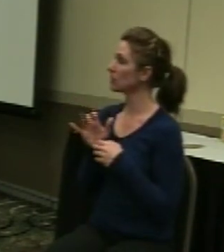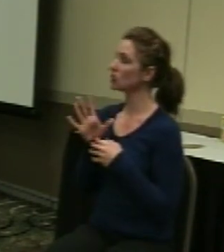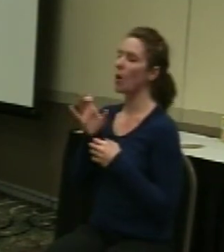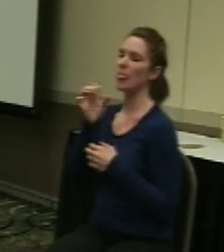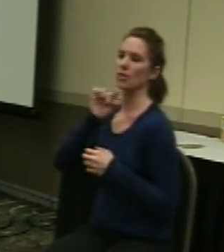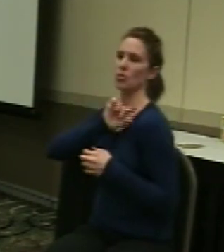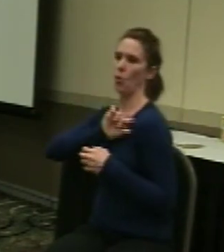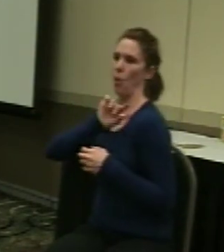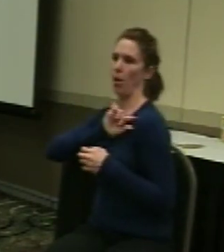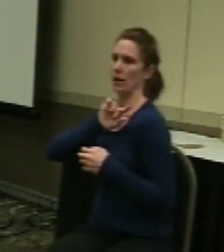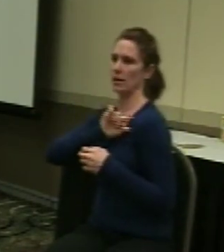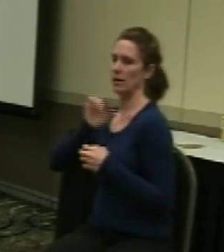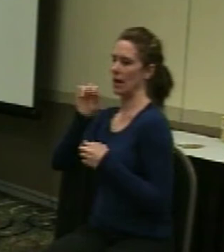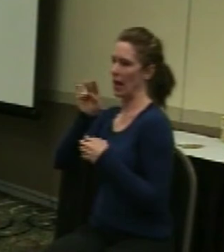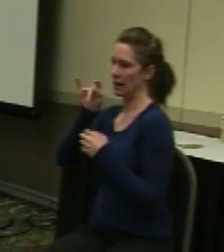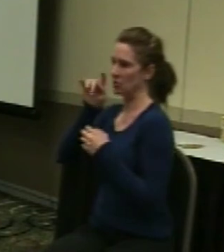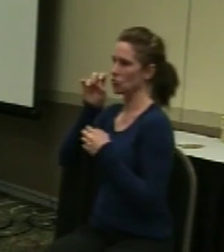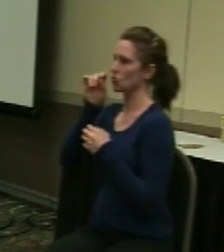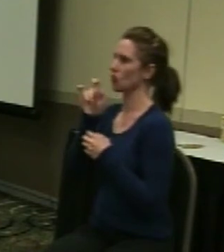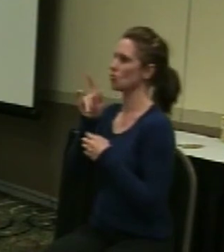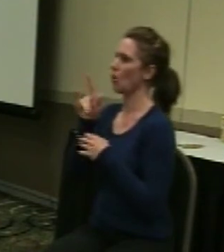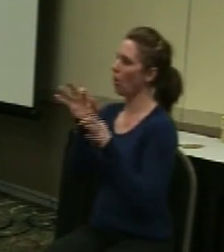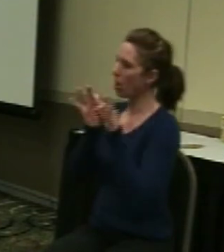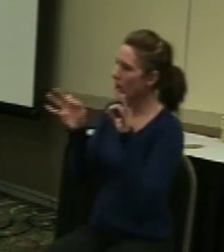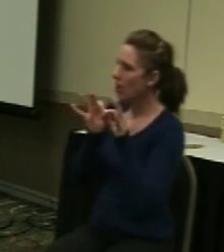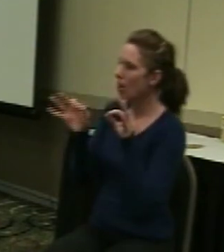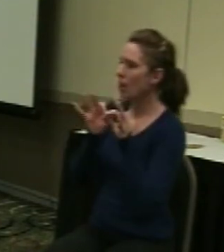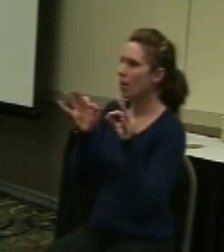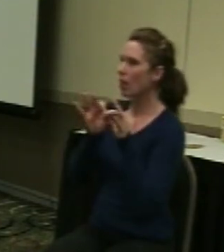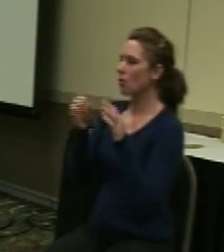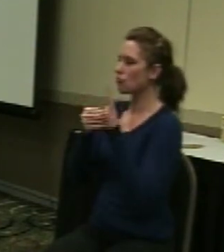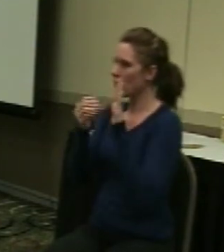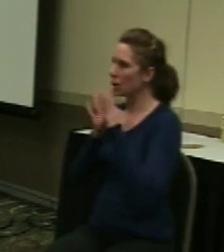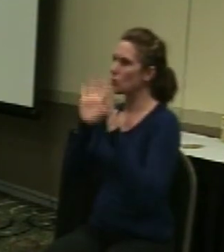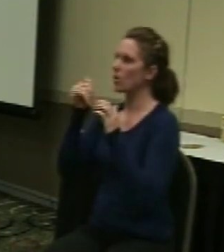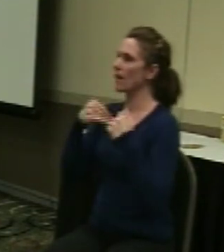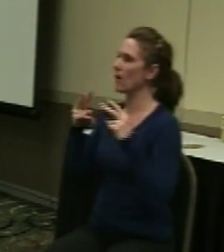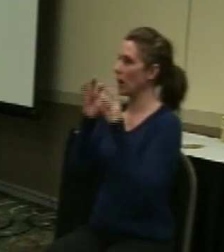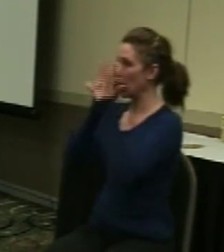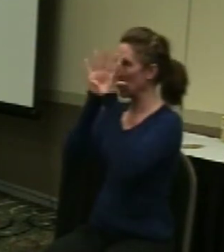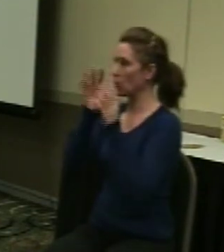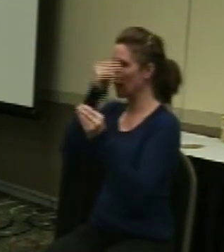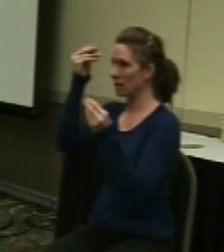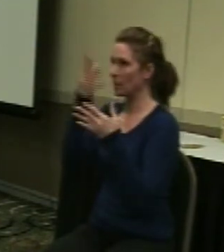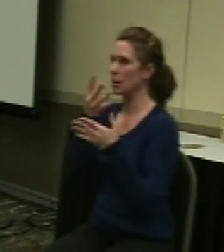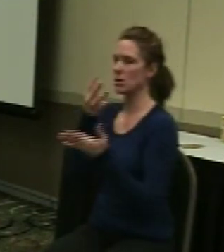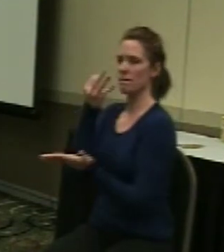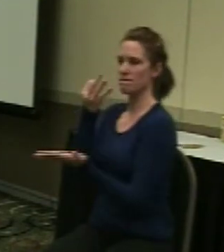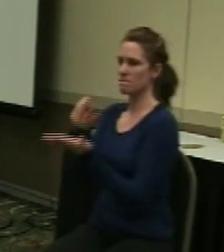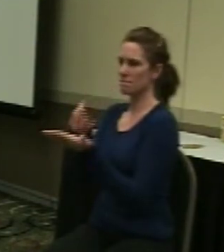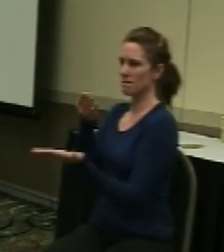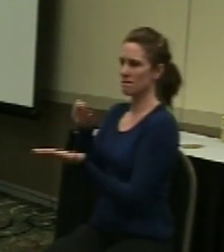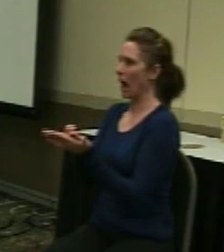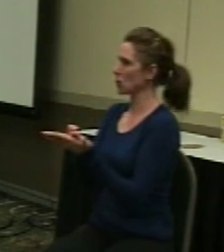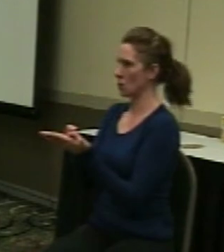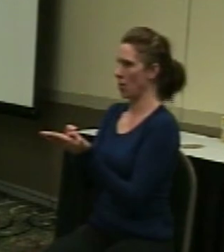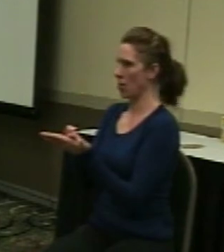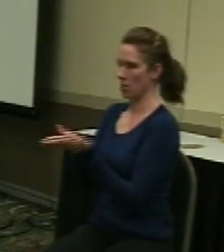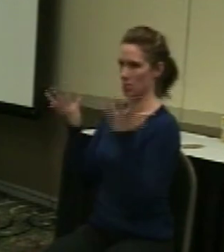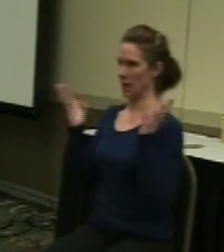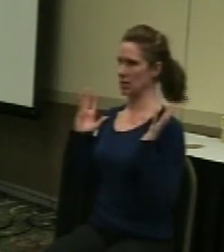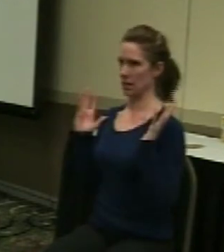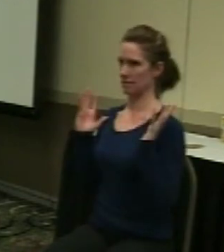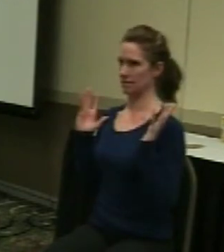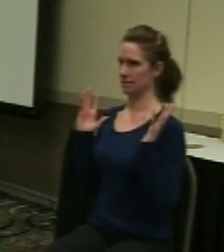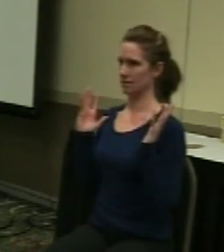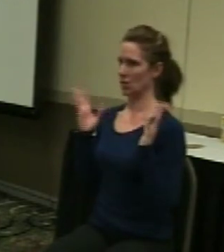quality anecdotal records will have very clear information that is as factually connected as humanly possible. And